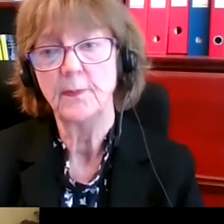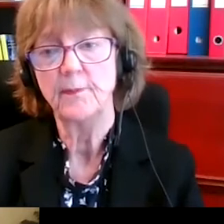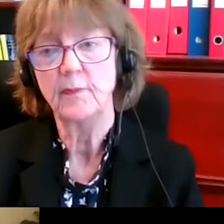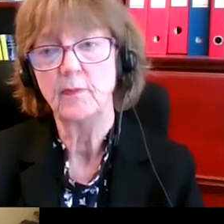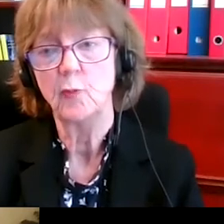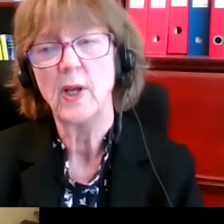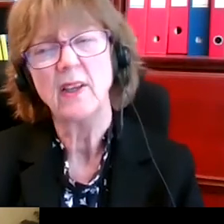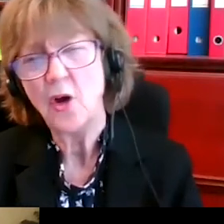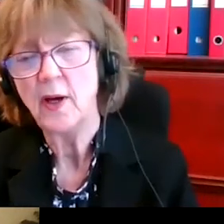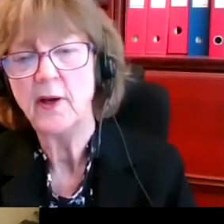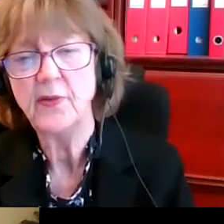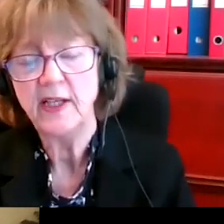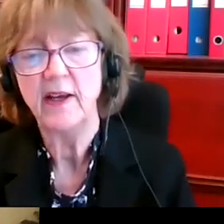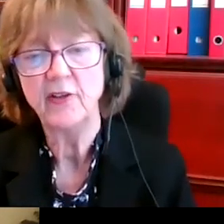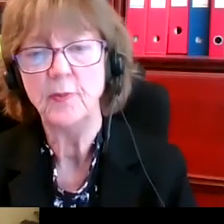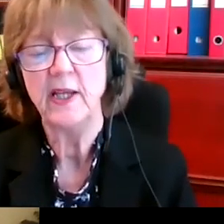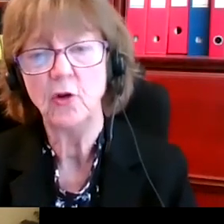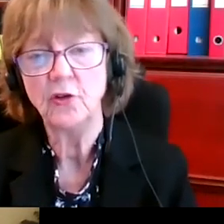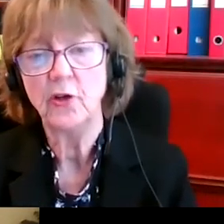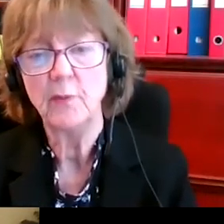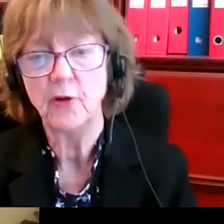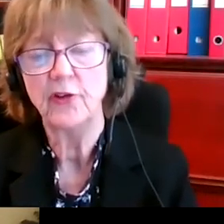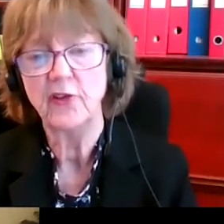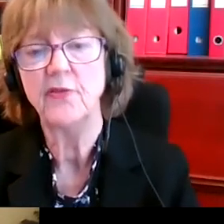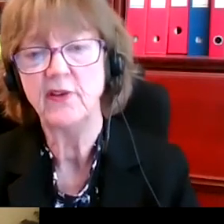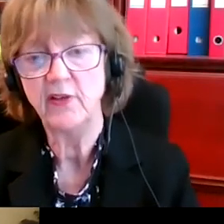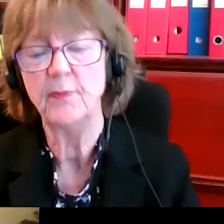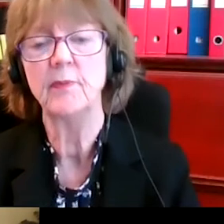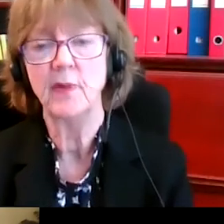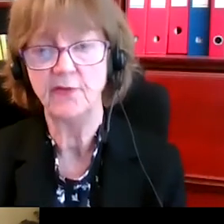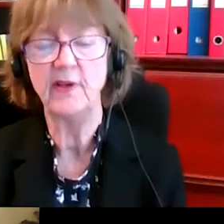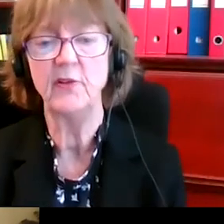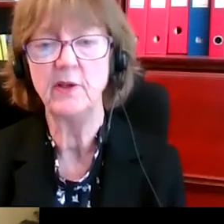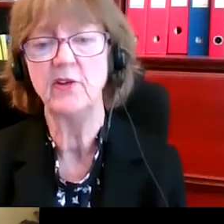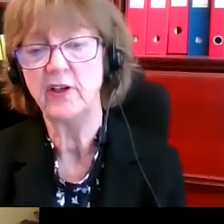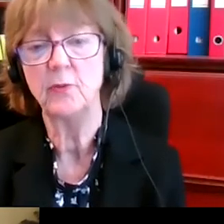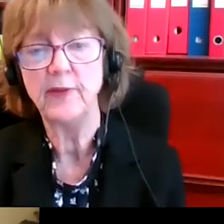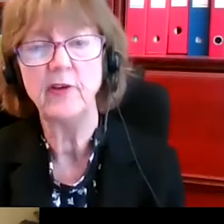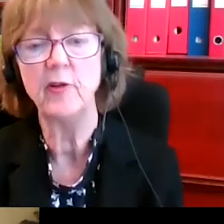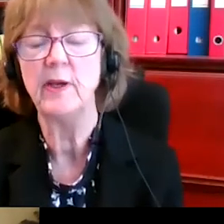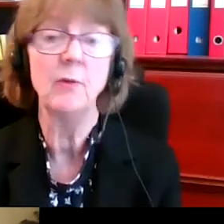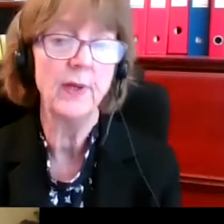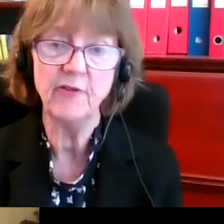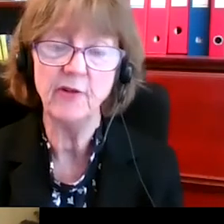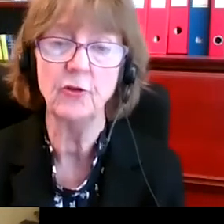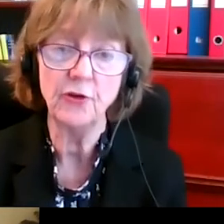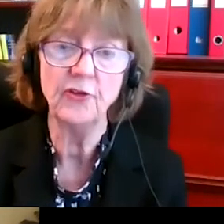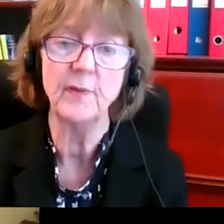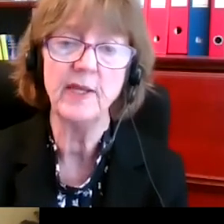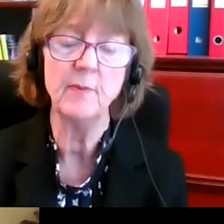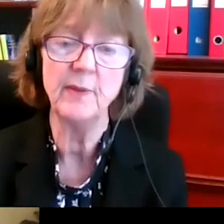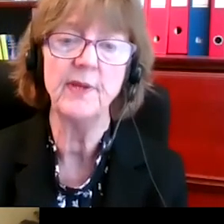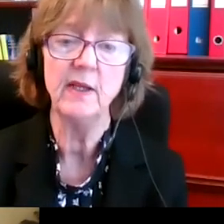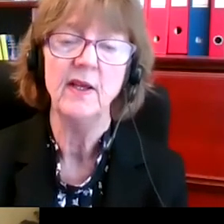starts, I think it has to be an ongoing process. If it's about a child with a disability, whenever it